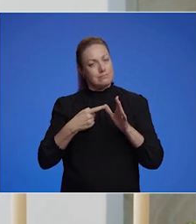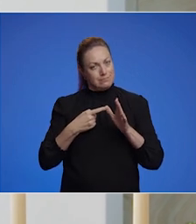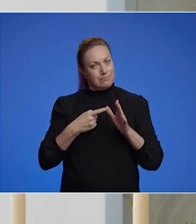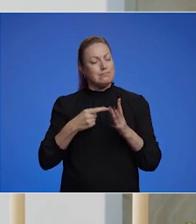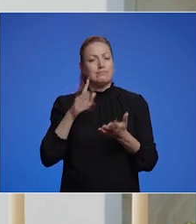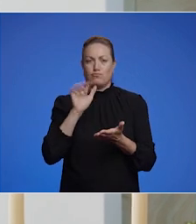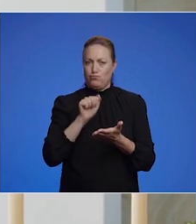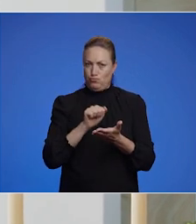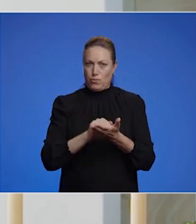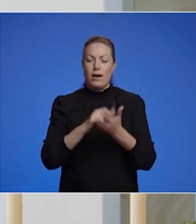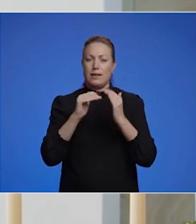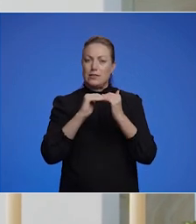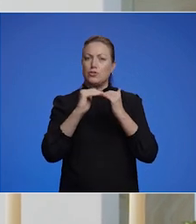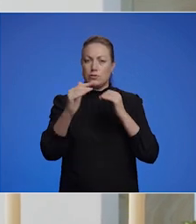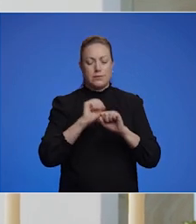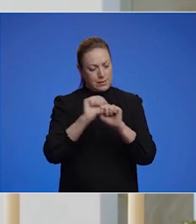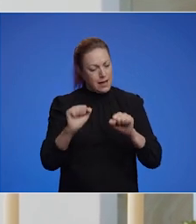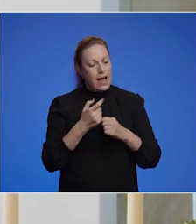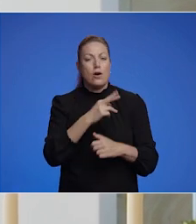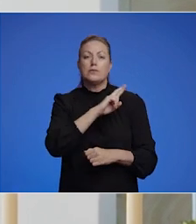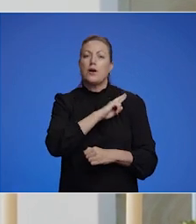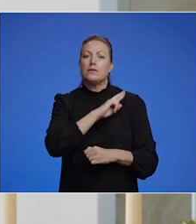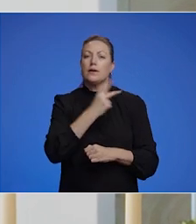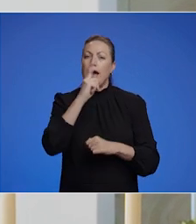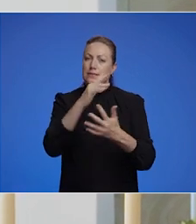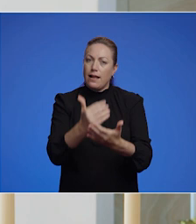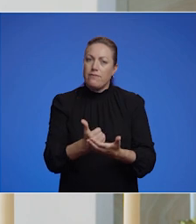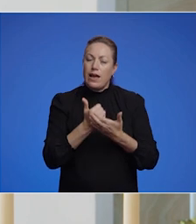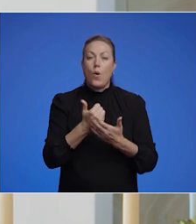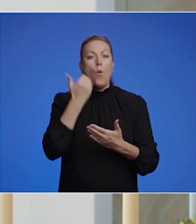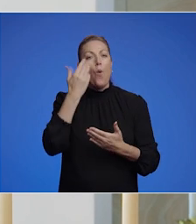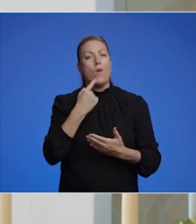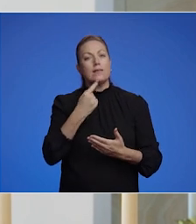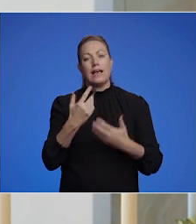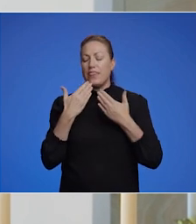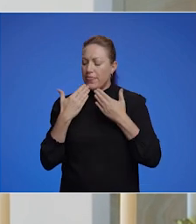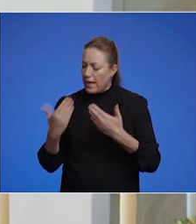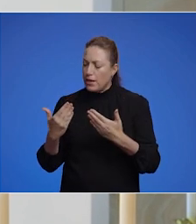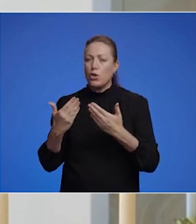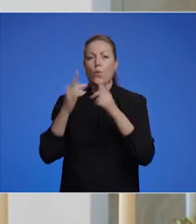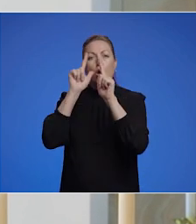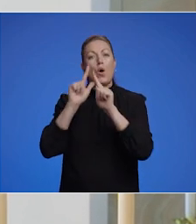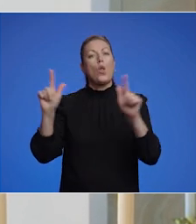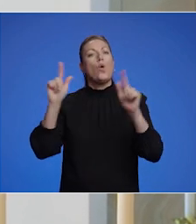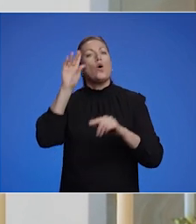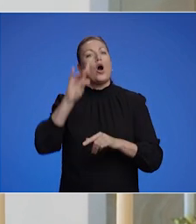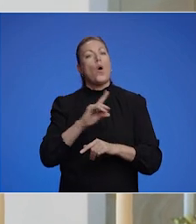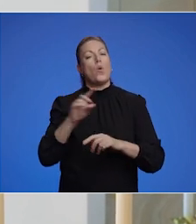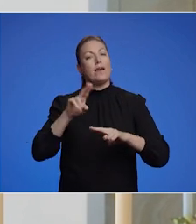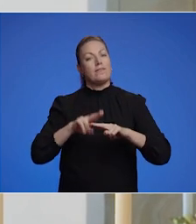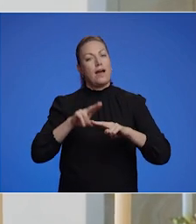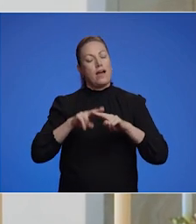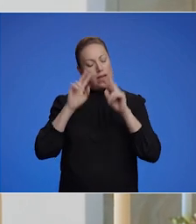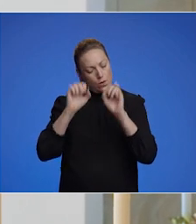right and just. It is truly right and just, our duty and our salvation, always and everywhere to give you thanks, Lord, Holy